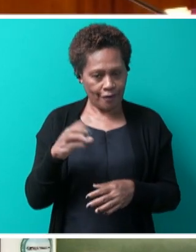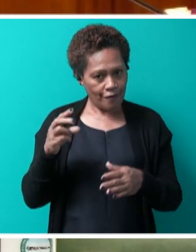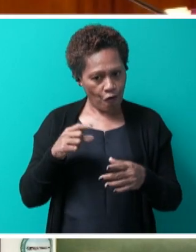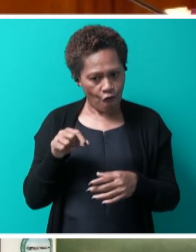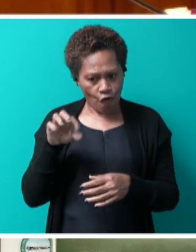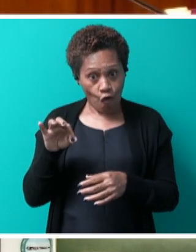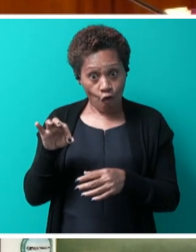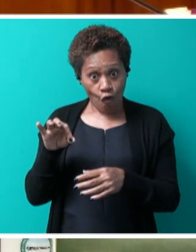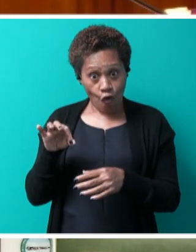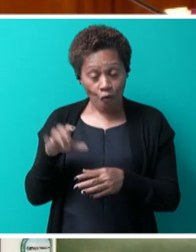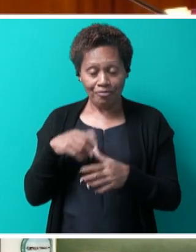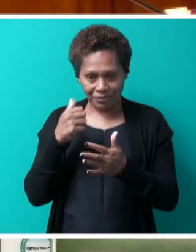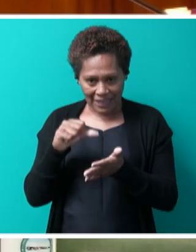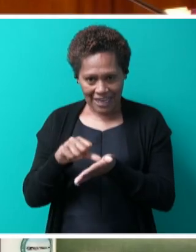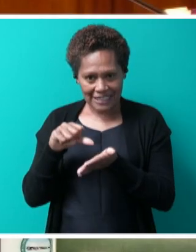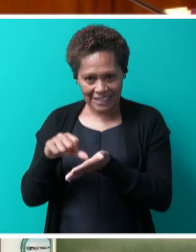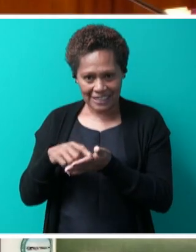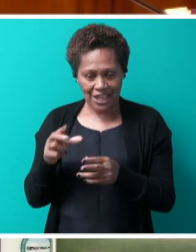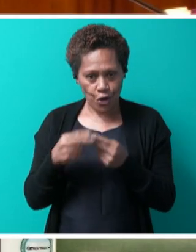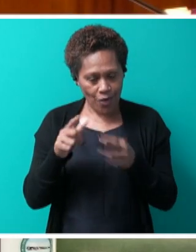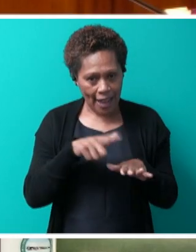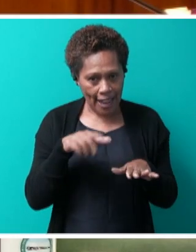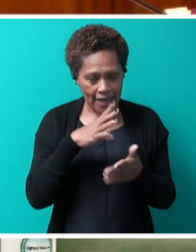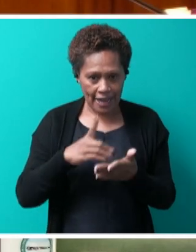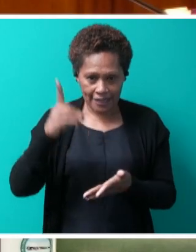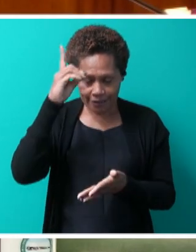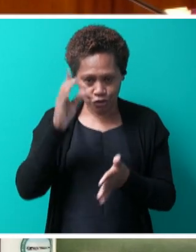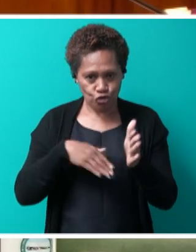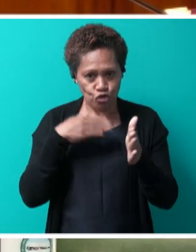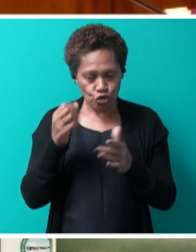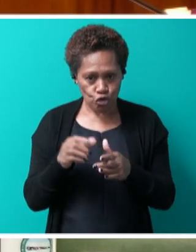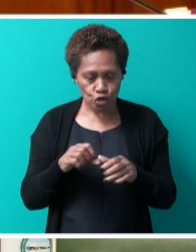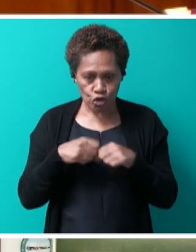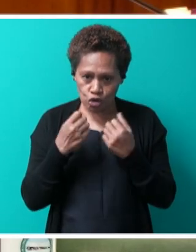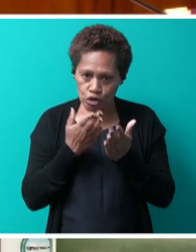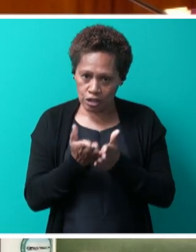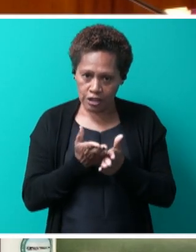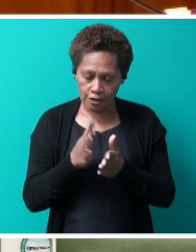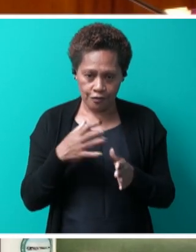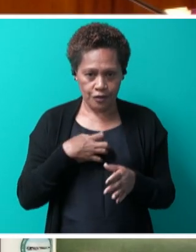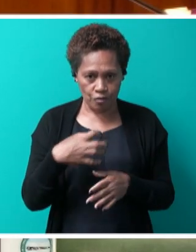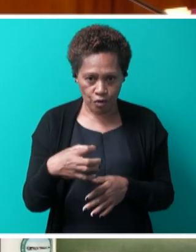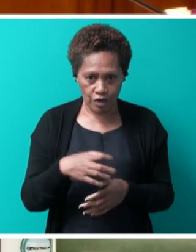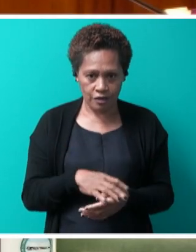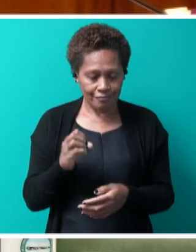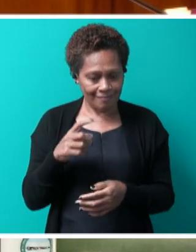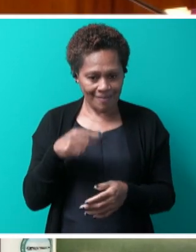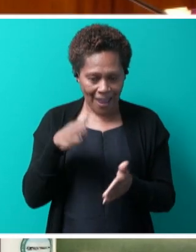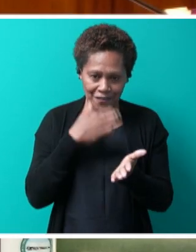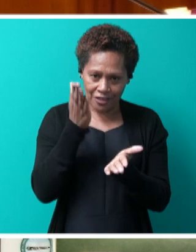but also for assistance with land, education, social services, and more. While this may fall outside the direct